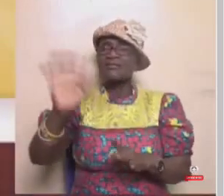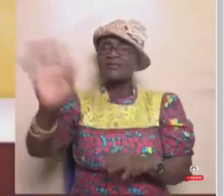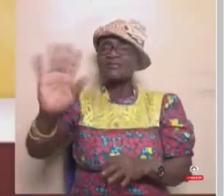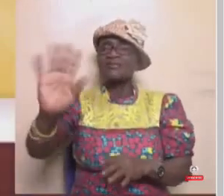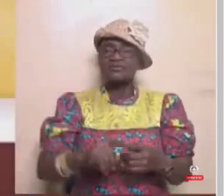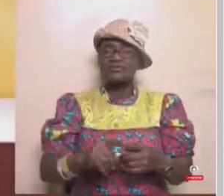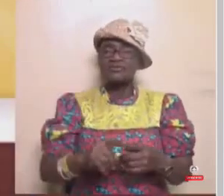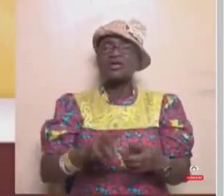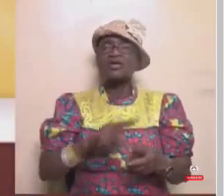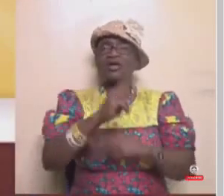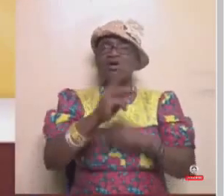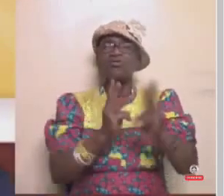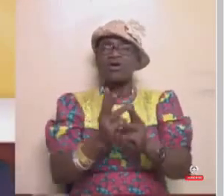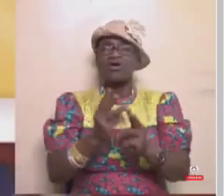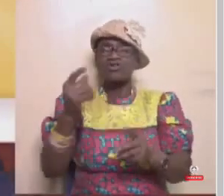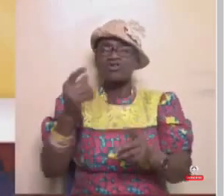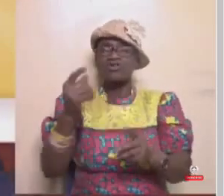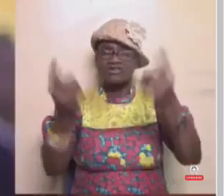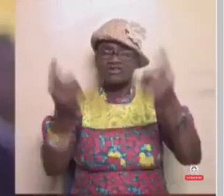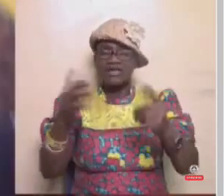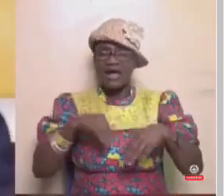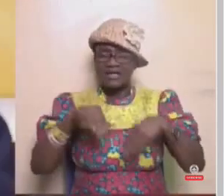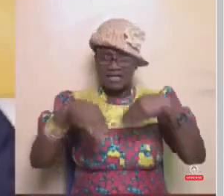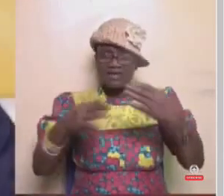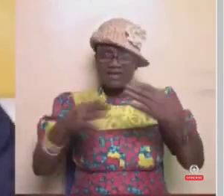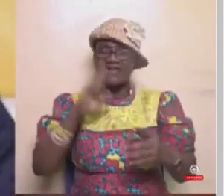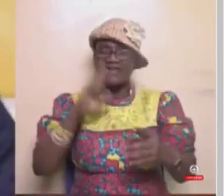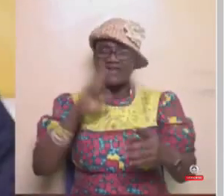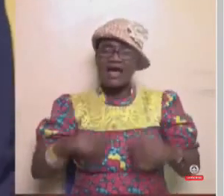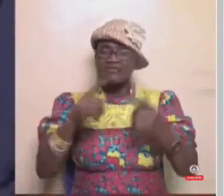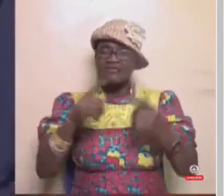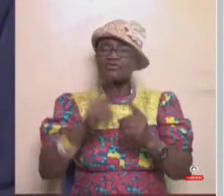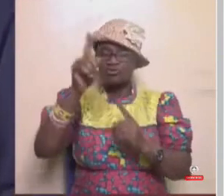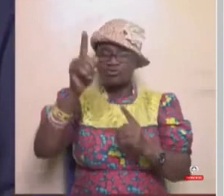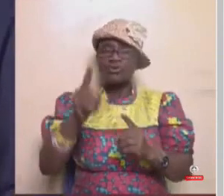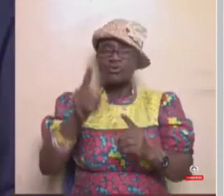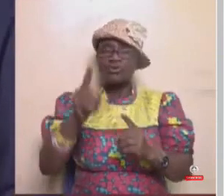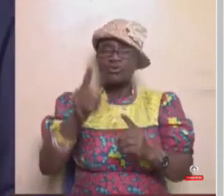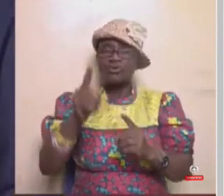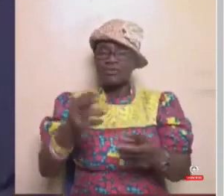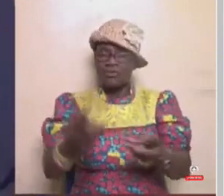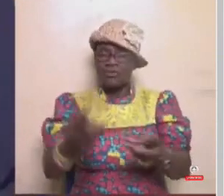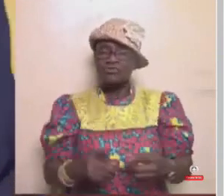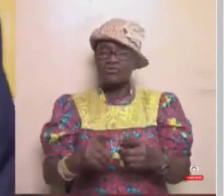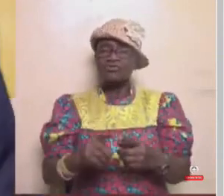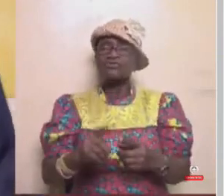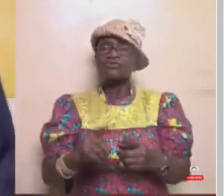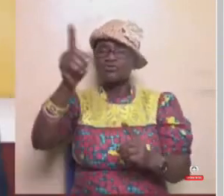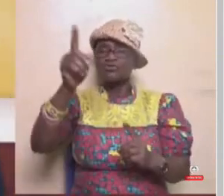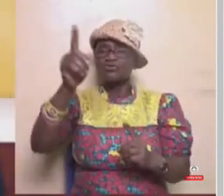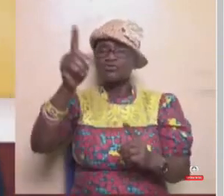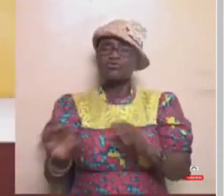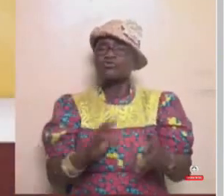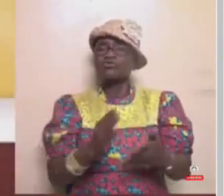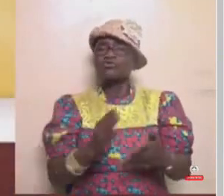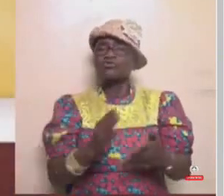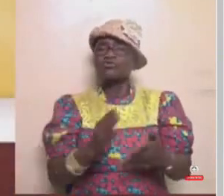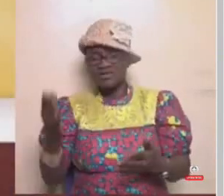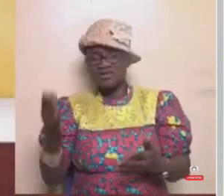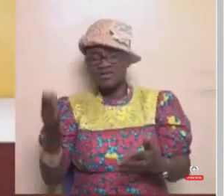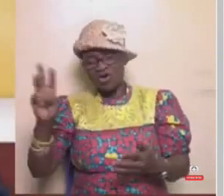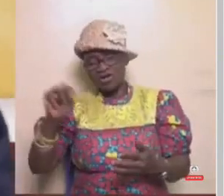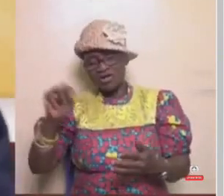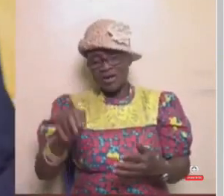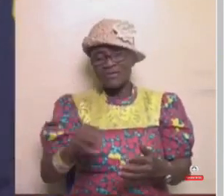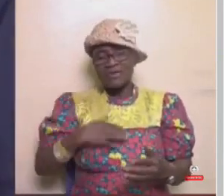life to you, that they want you to do something about their situation. Father, please have mercy on them in